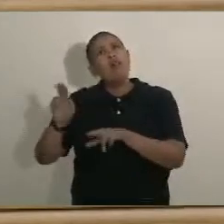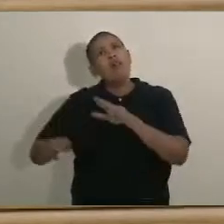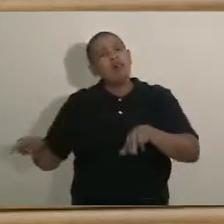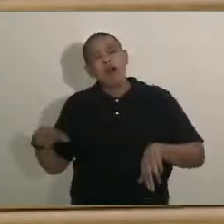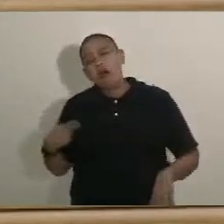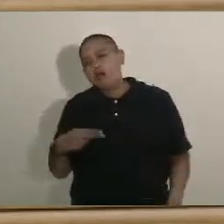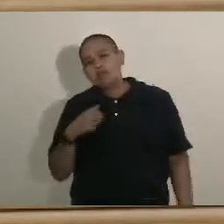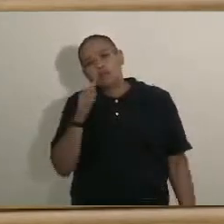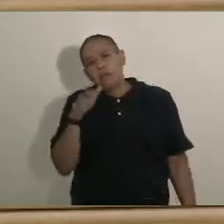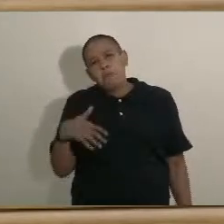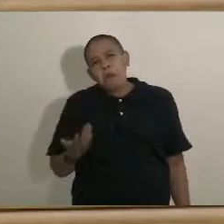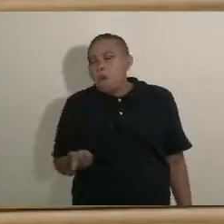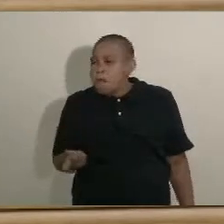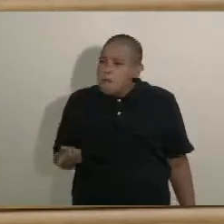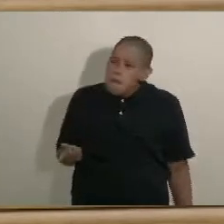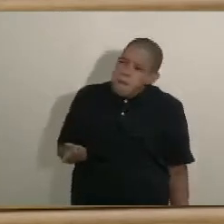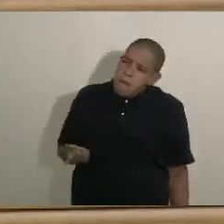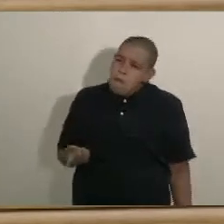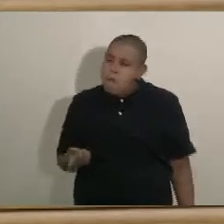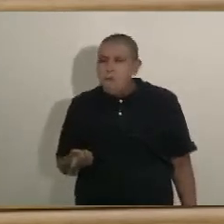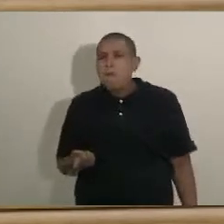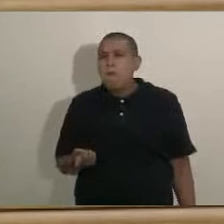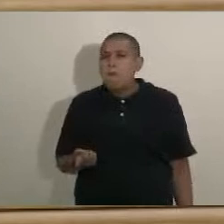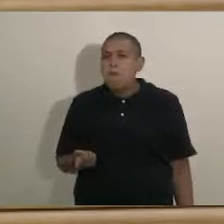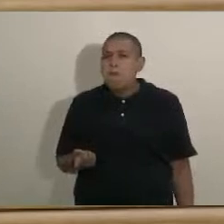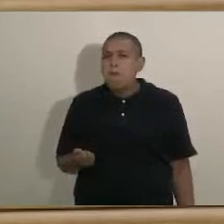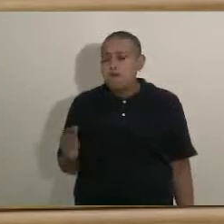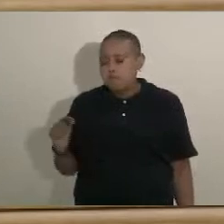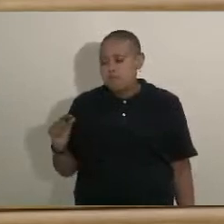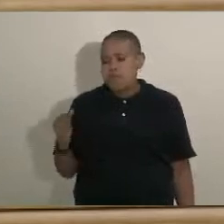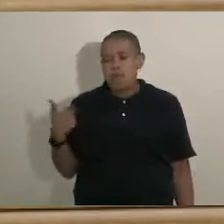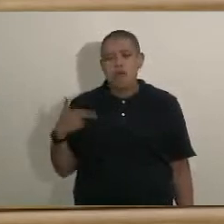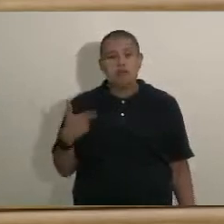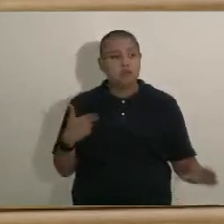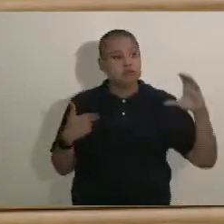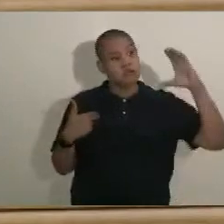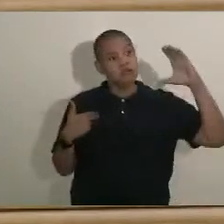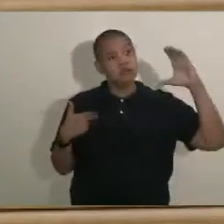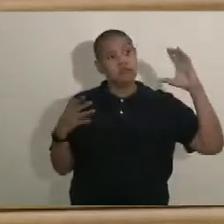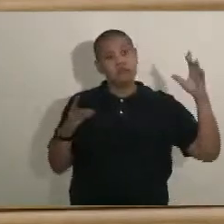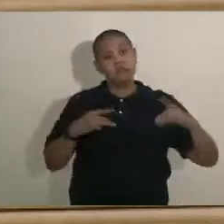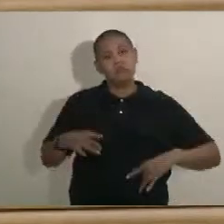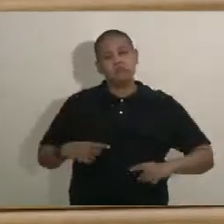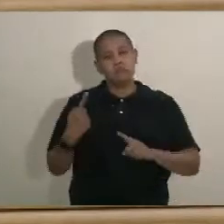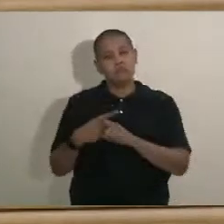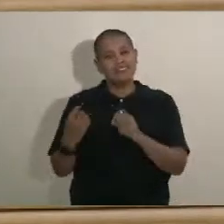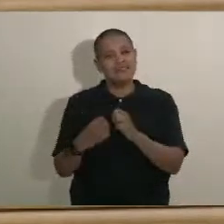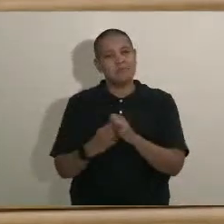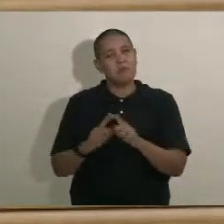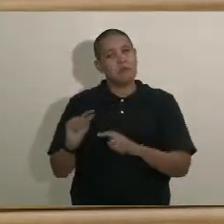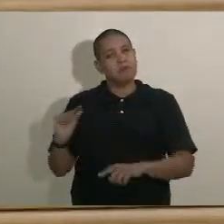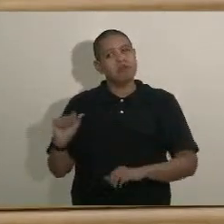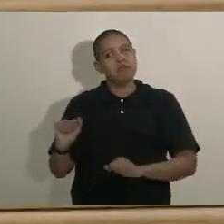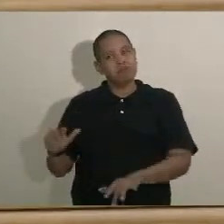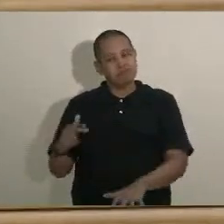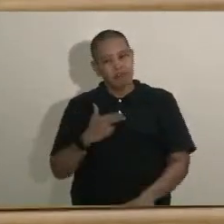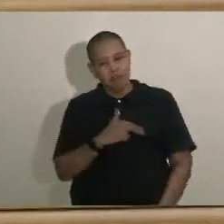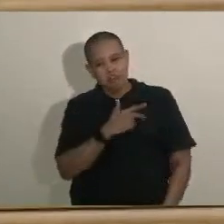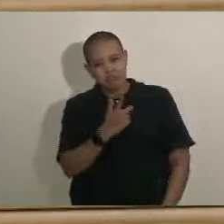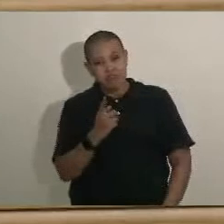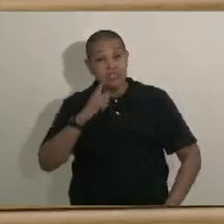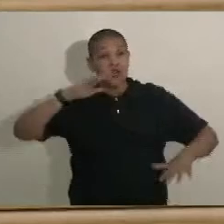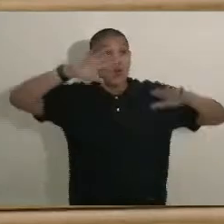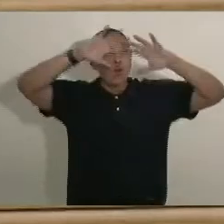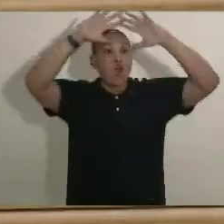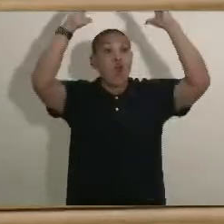equating to a similar increase in hospitalization. And indeed, on a global scale, when you look